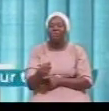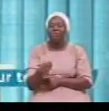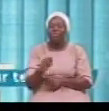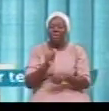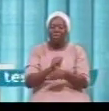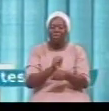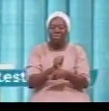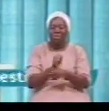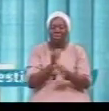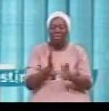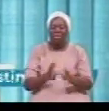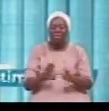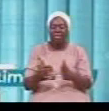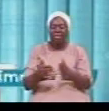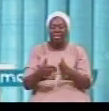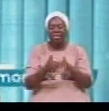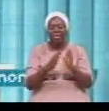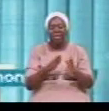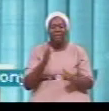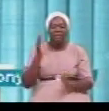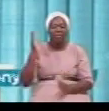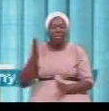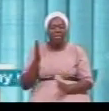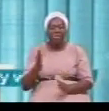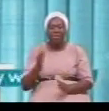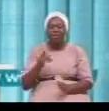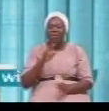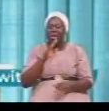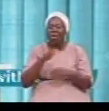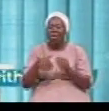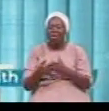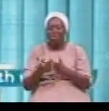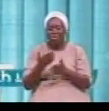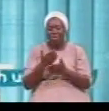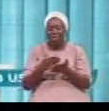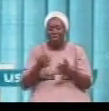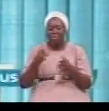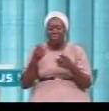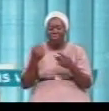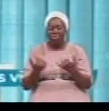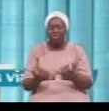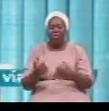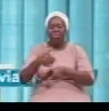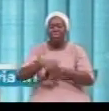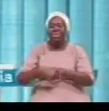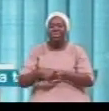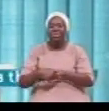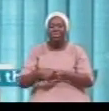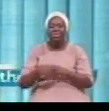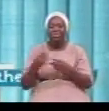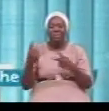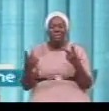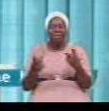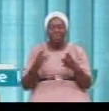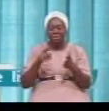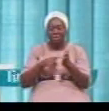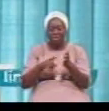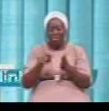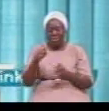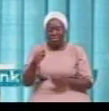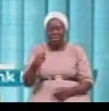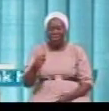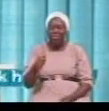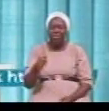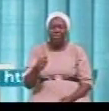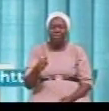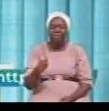Workers, leaders, pastors, you're all part of tonight's visitation. Check yourself. Check